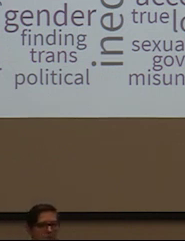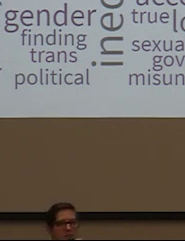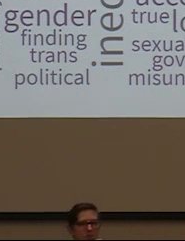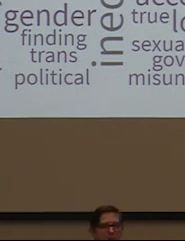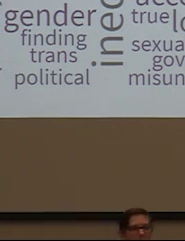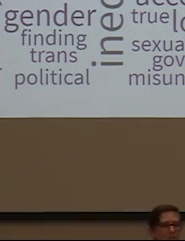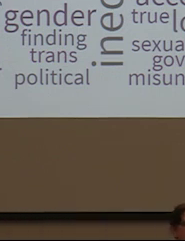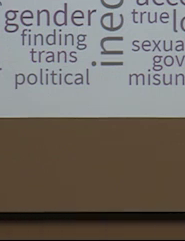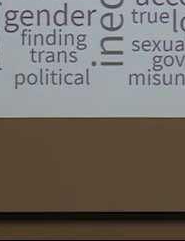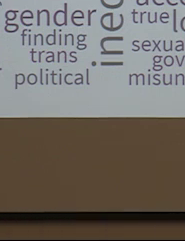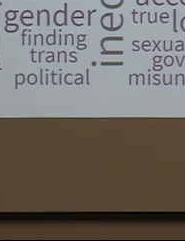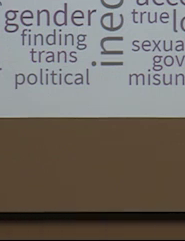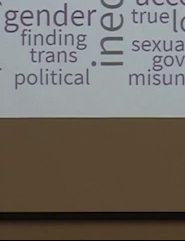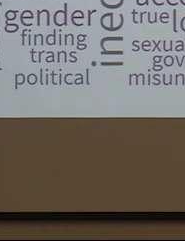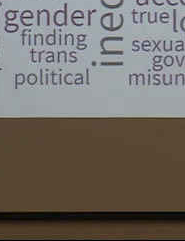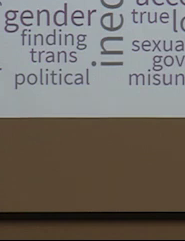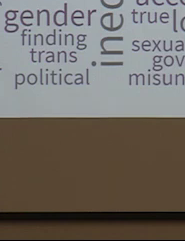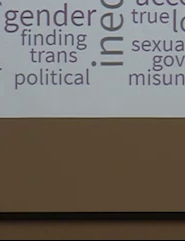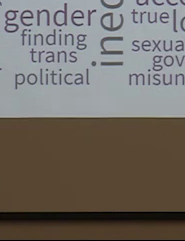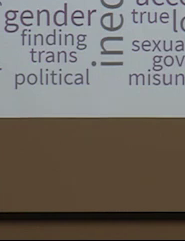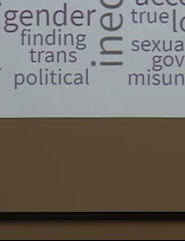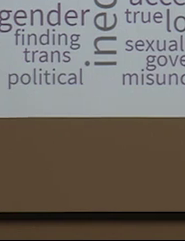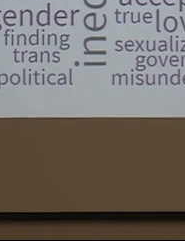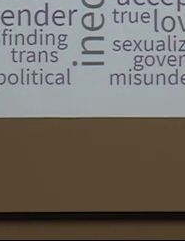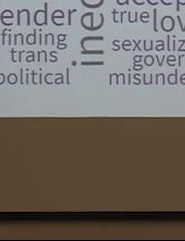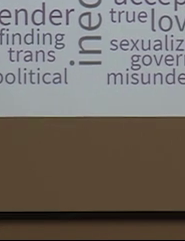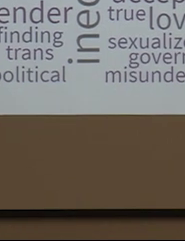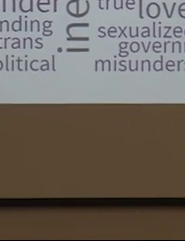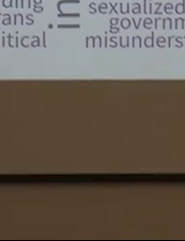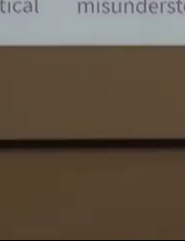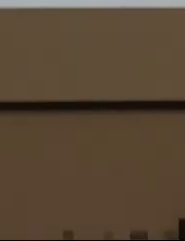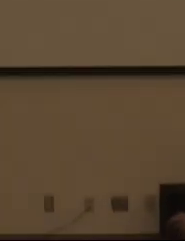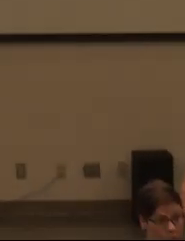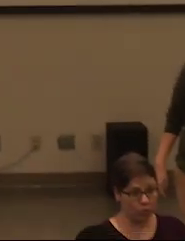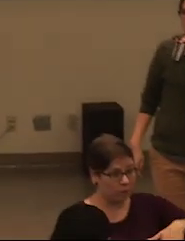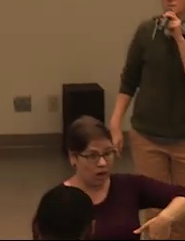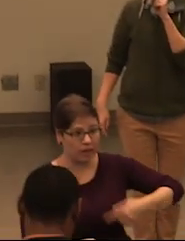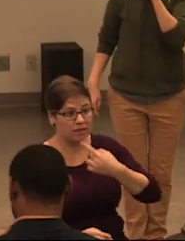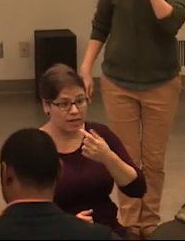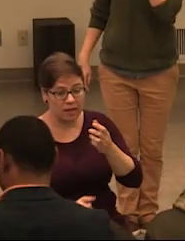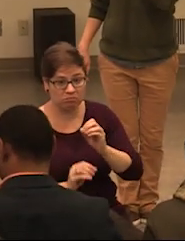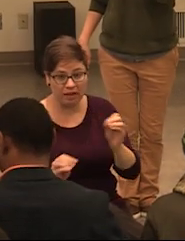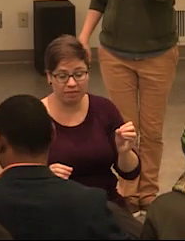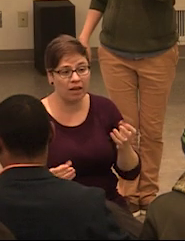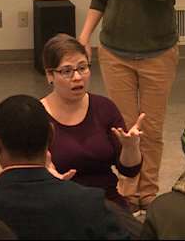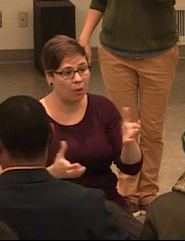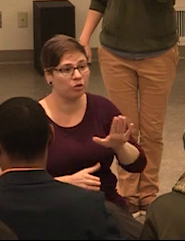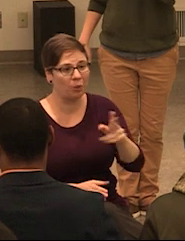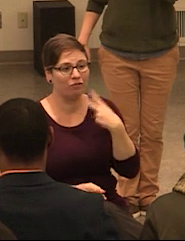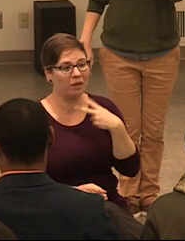Okay, let's hear from a couple folks. There's a part of the room we've not heard from yet. Love to get more